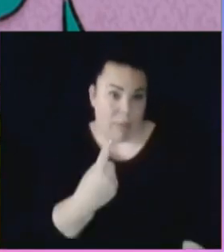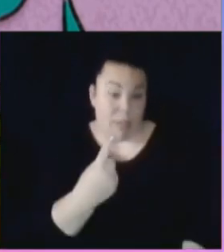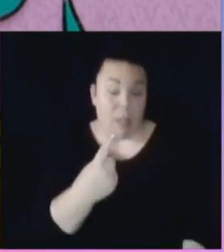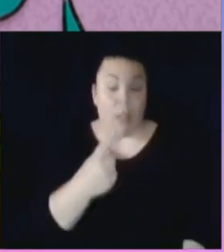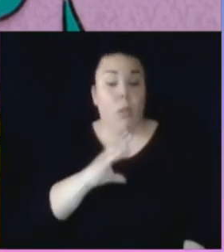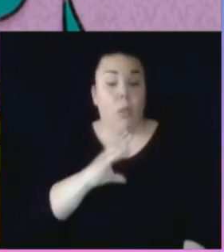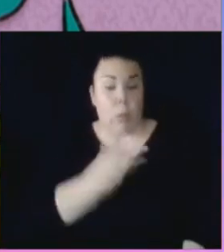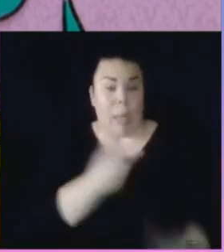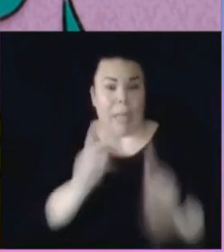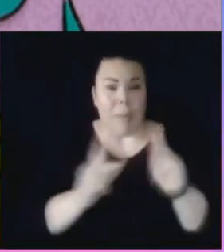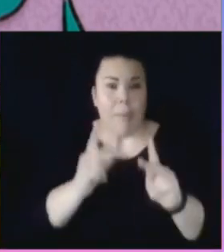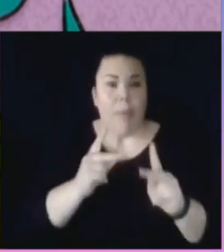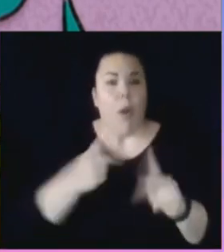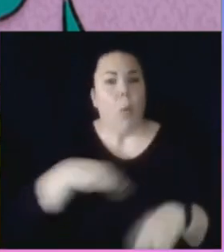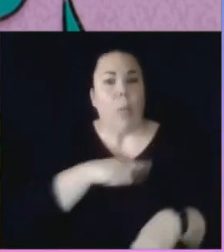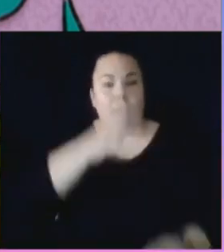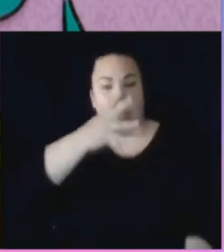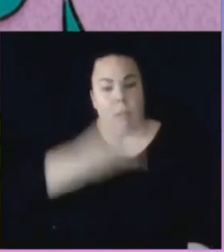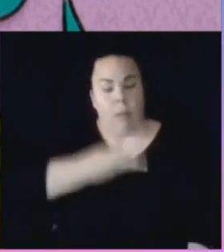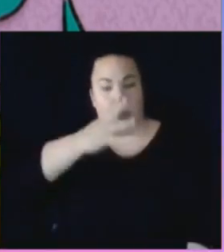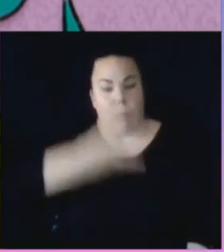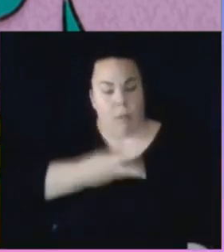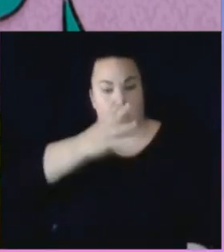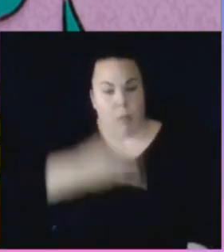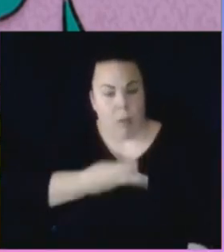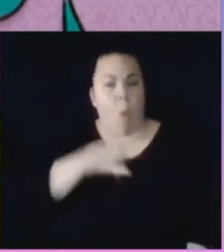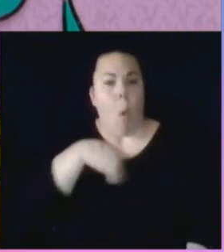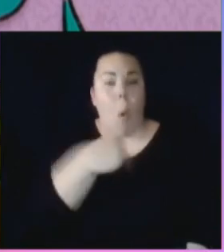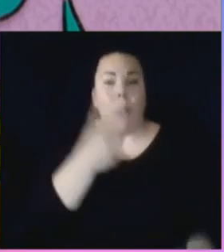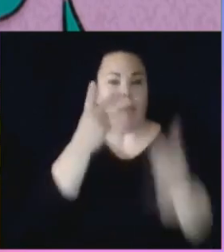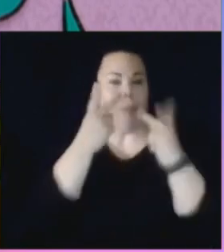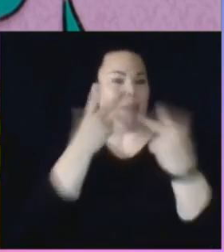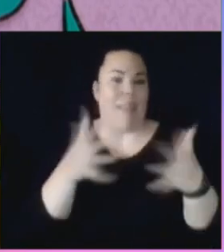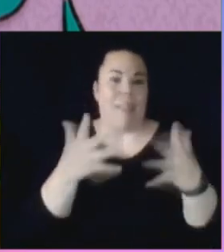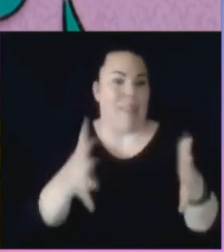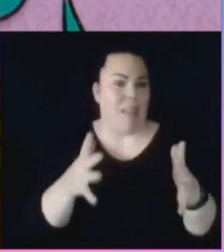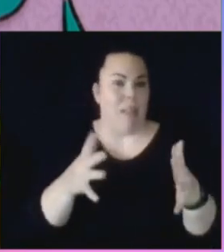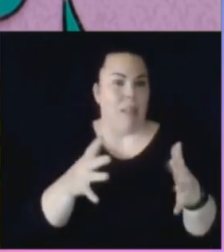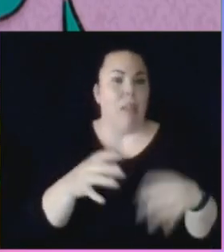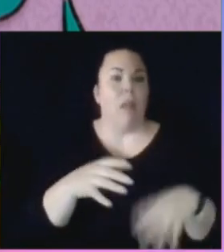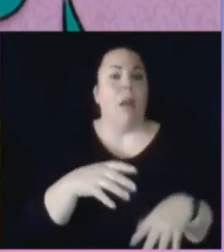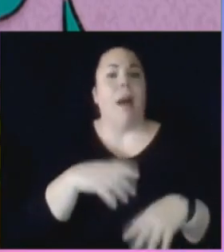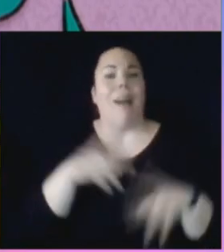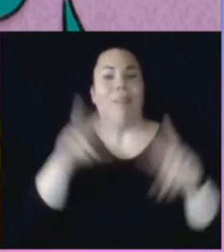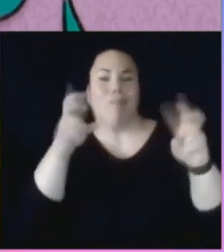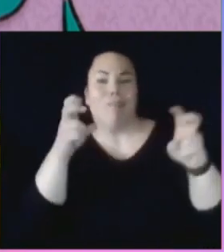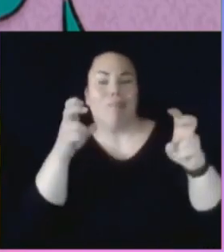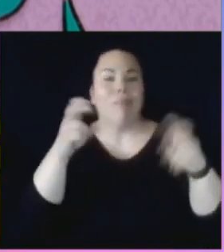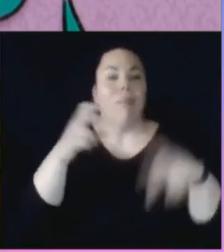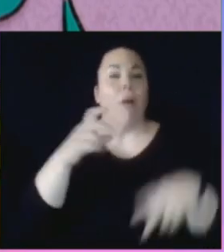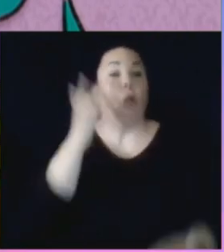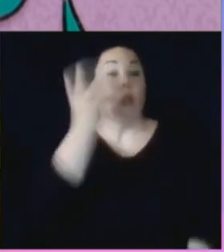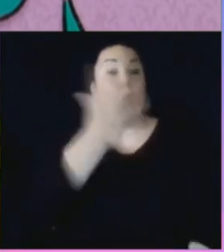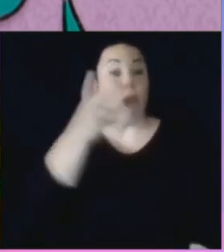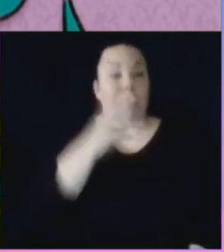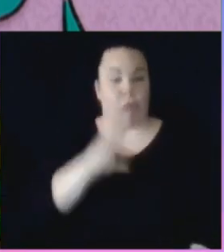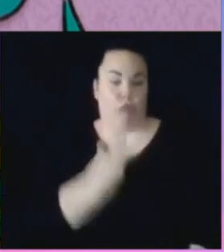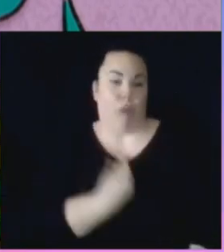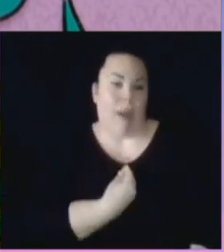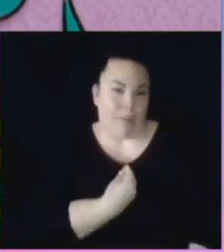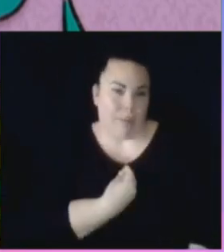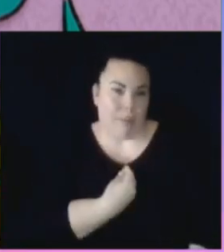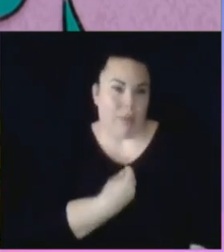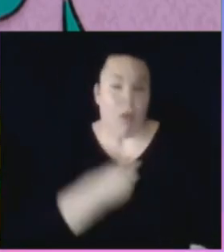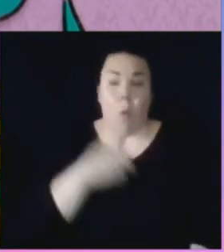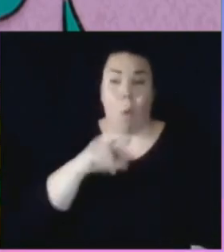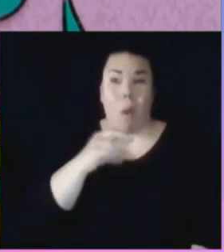existence beyond visibility. There's always this idea of, quote, looking trans, or this idea of like, oh,